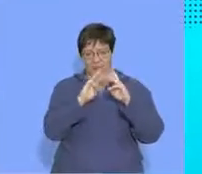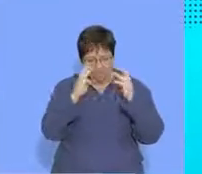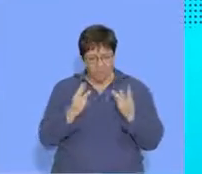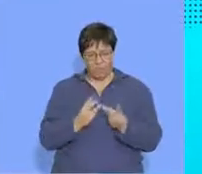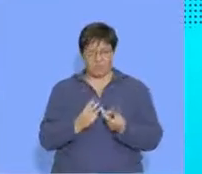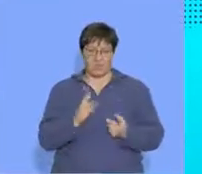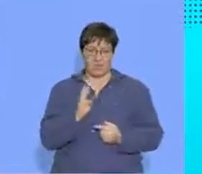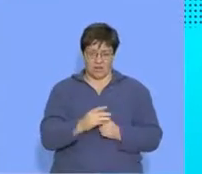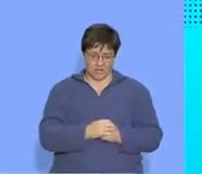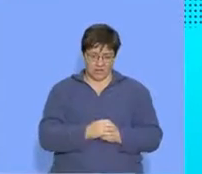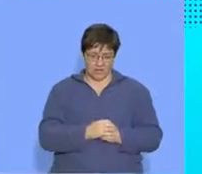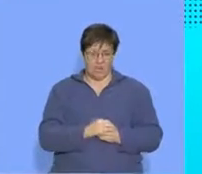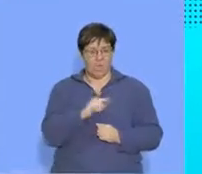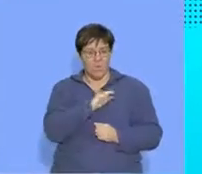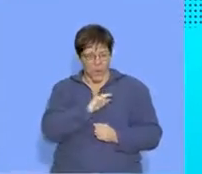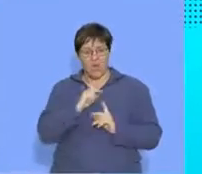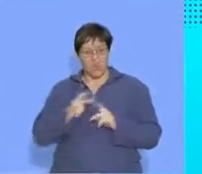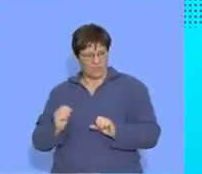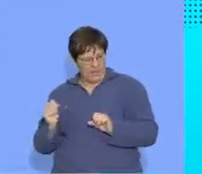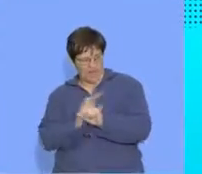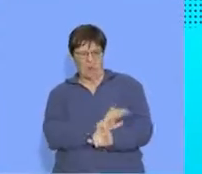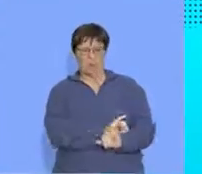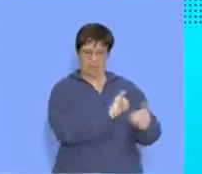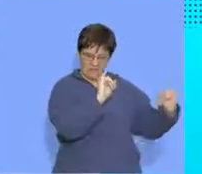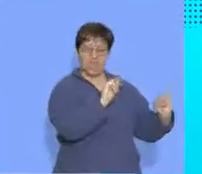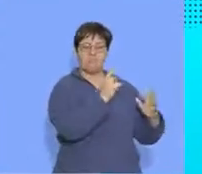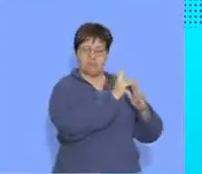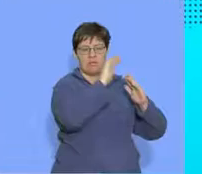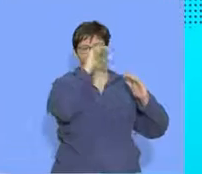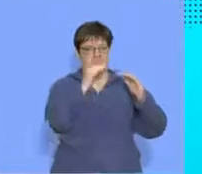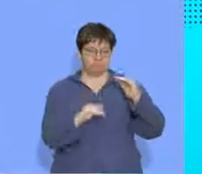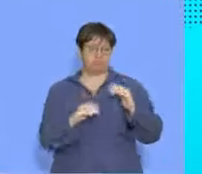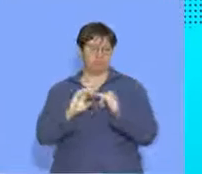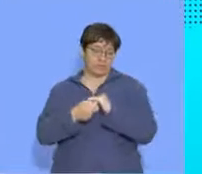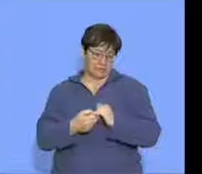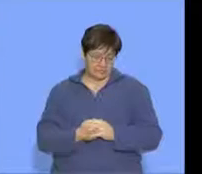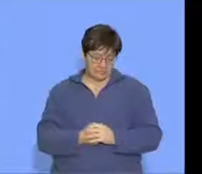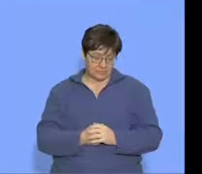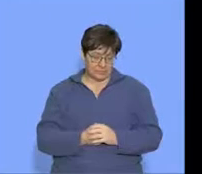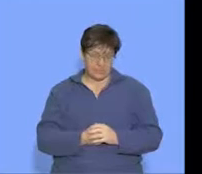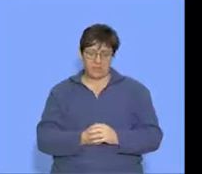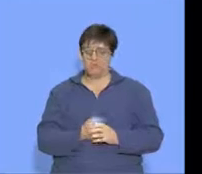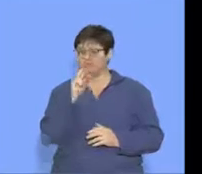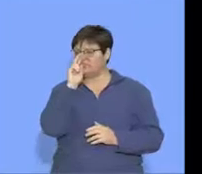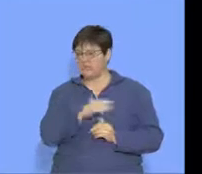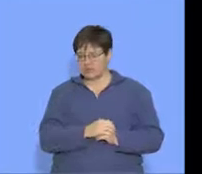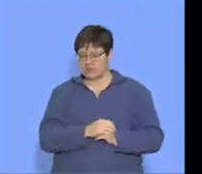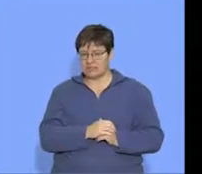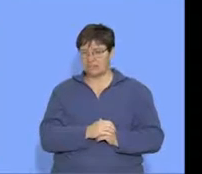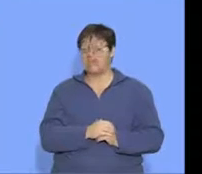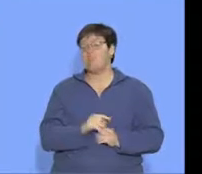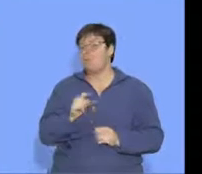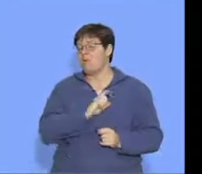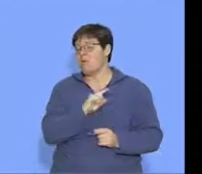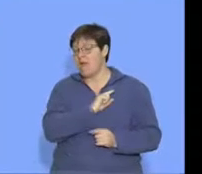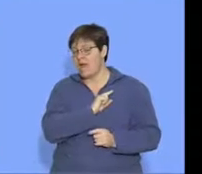the impact that humans as one would have on the environment. However, well, let's see. Give two reasons